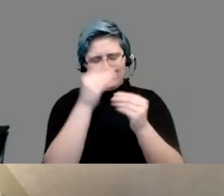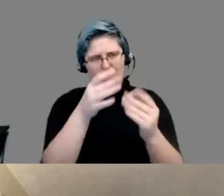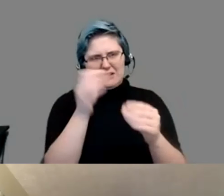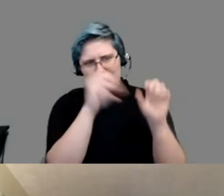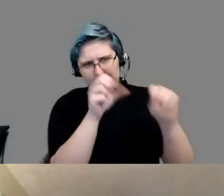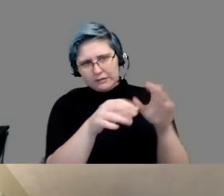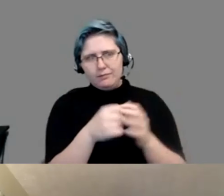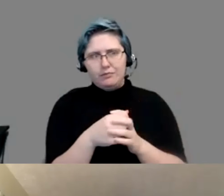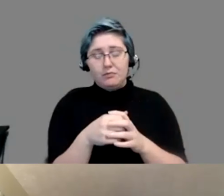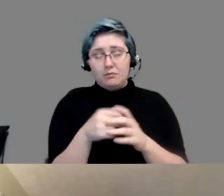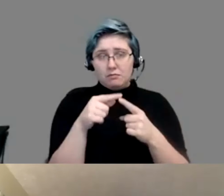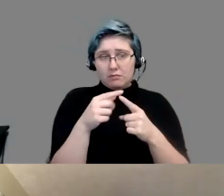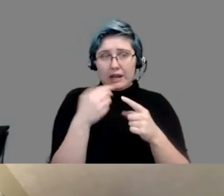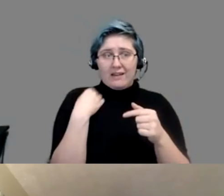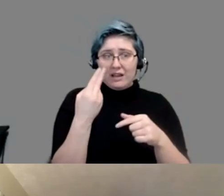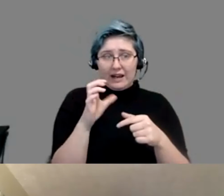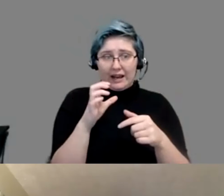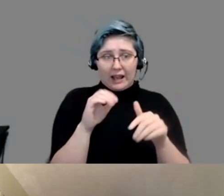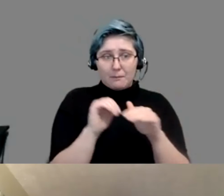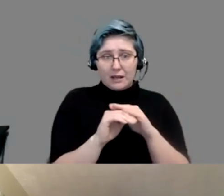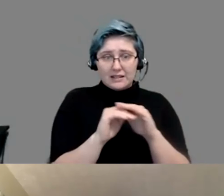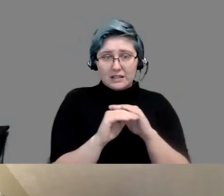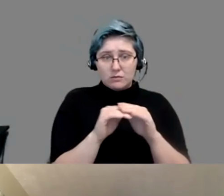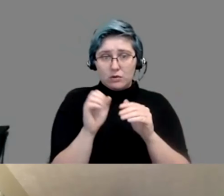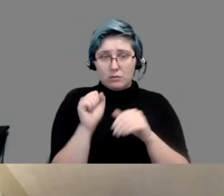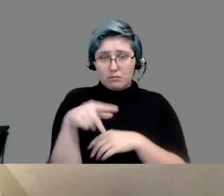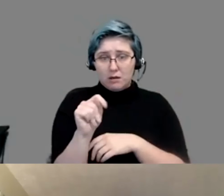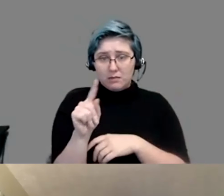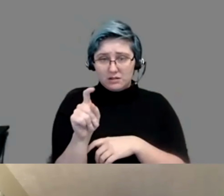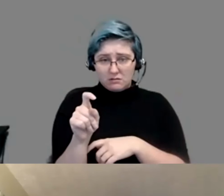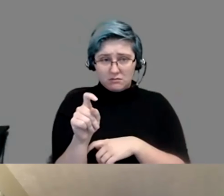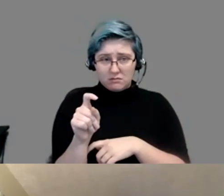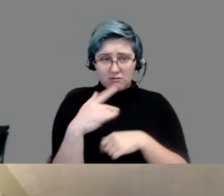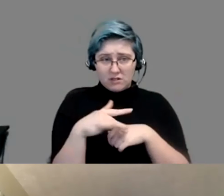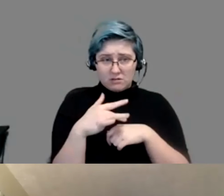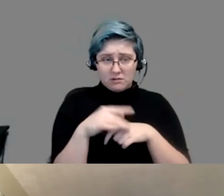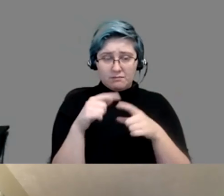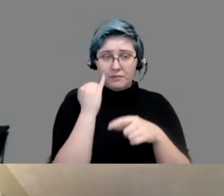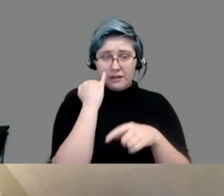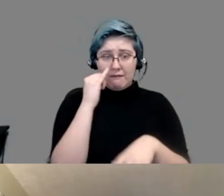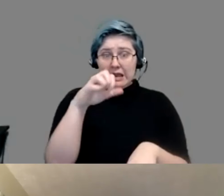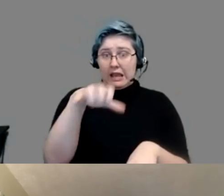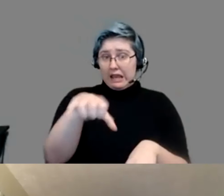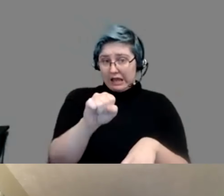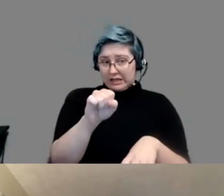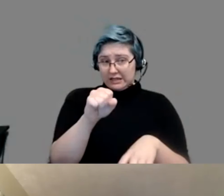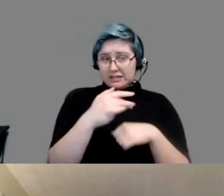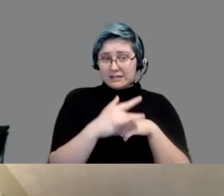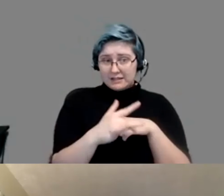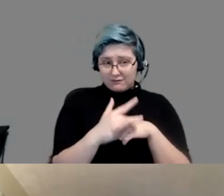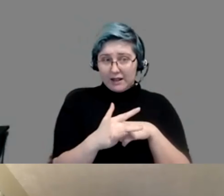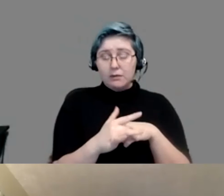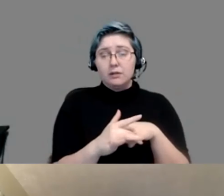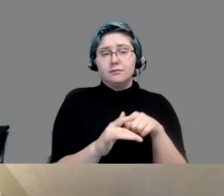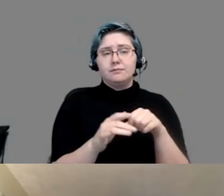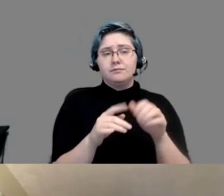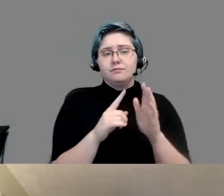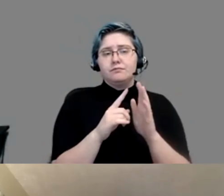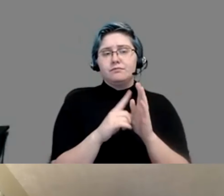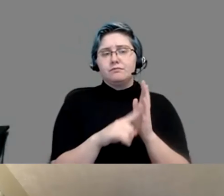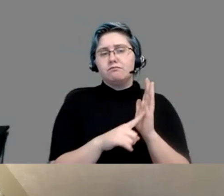have handicap accessible apartments there? And if they do have them available, check